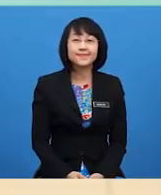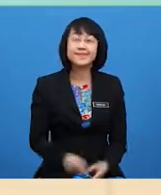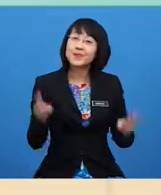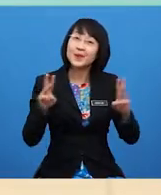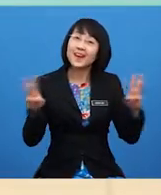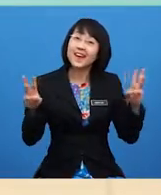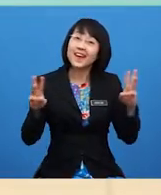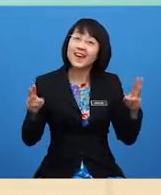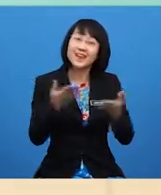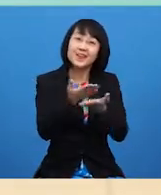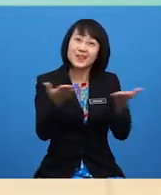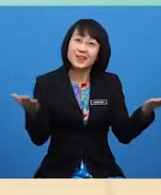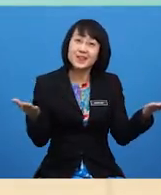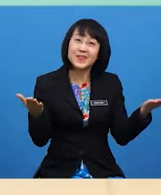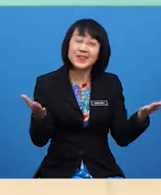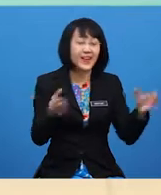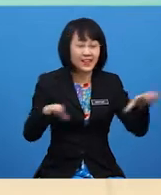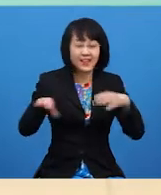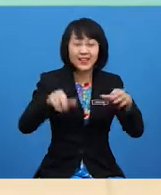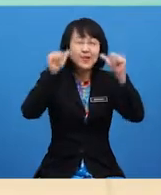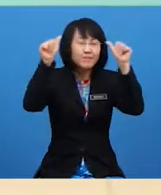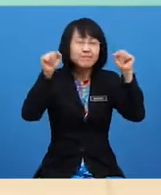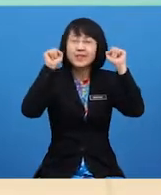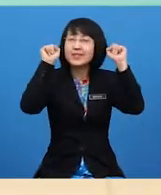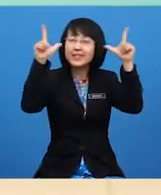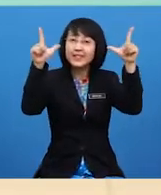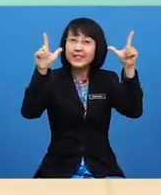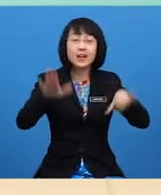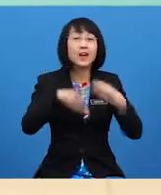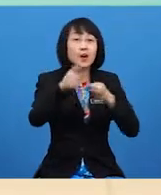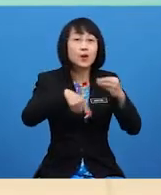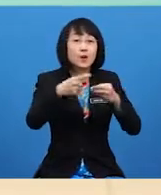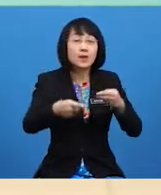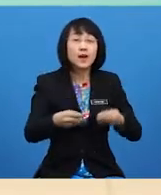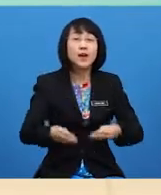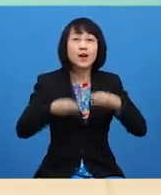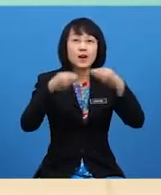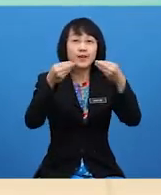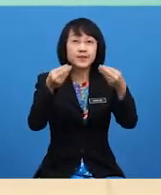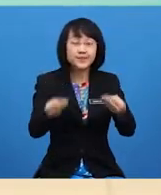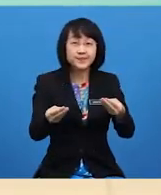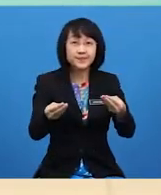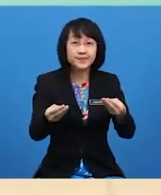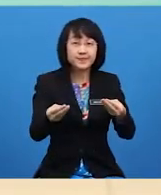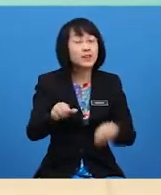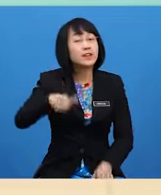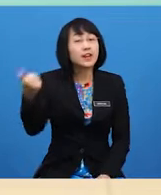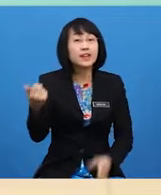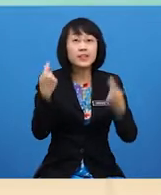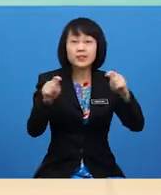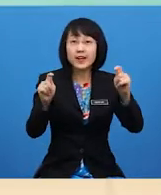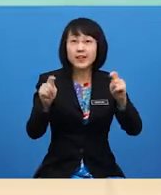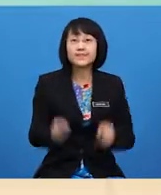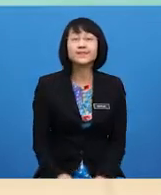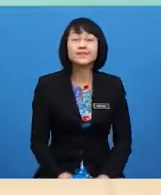Wow, you guys did amazing. How about we give that another try? So I hope you are